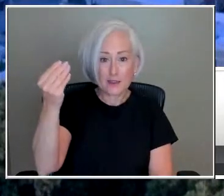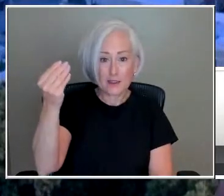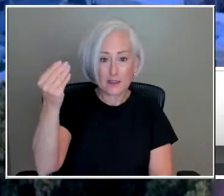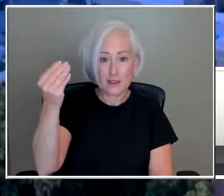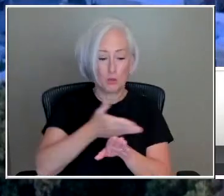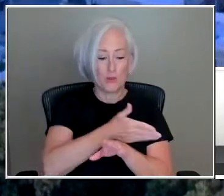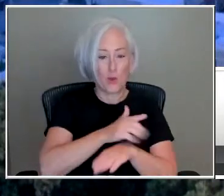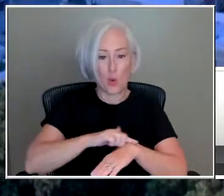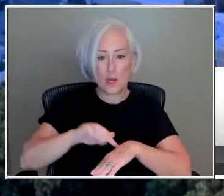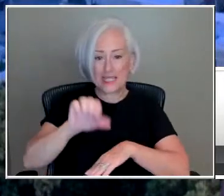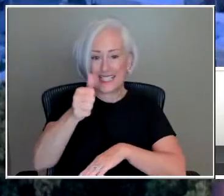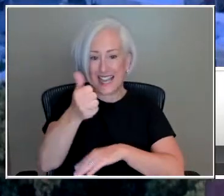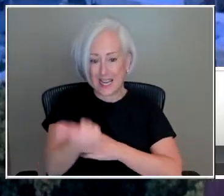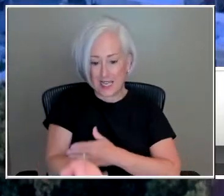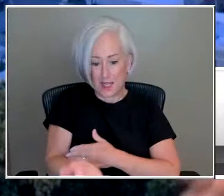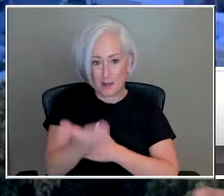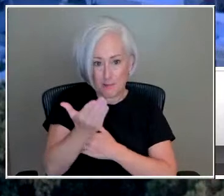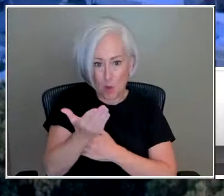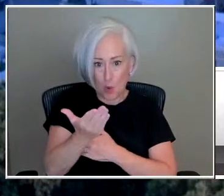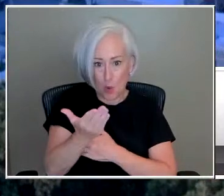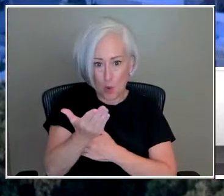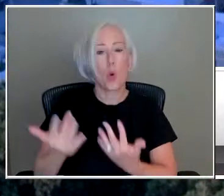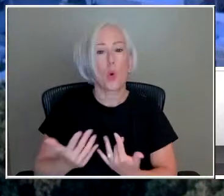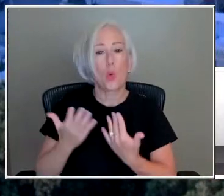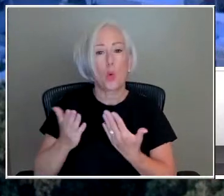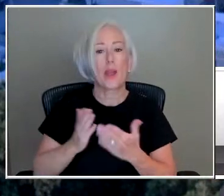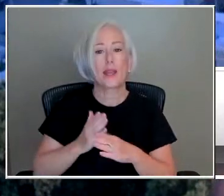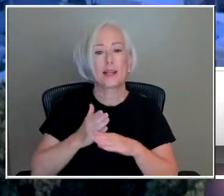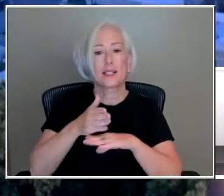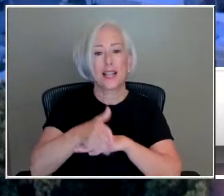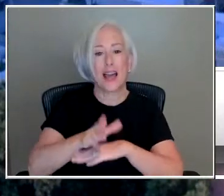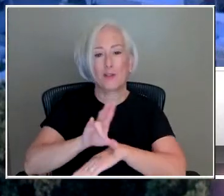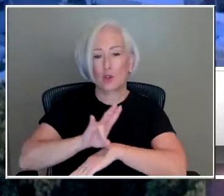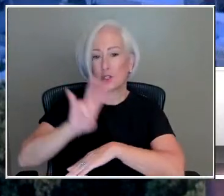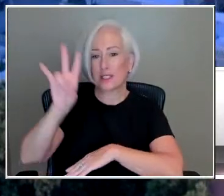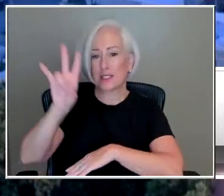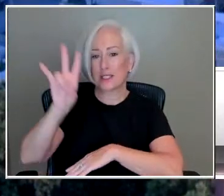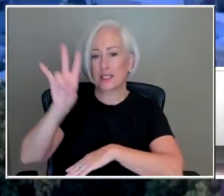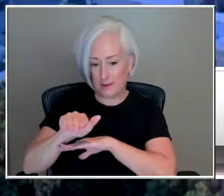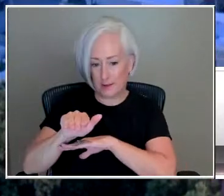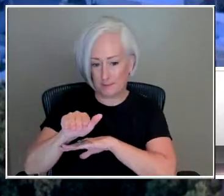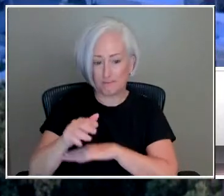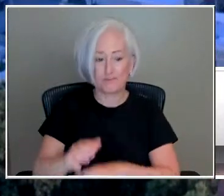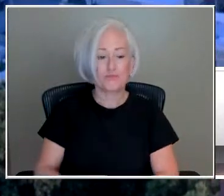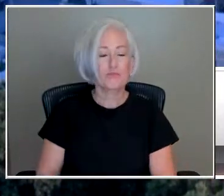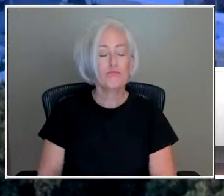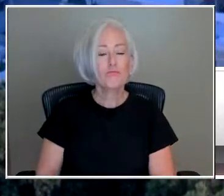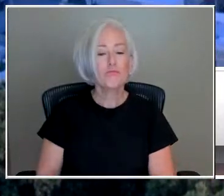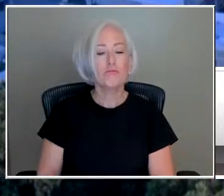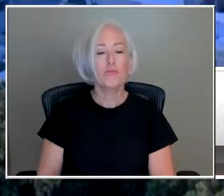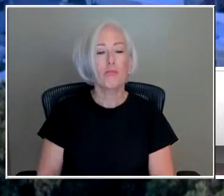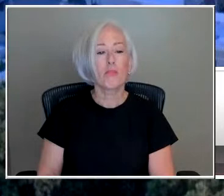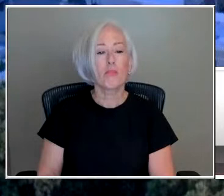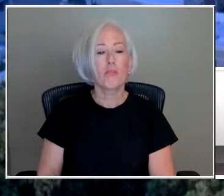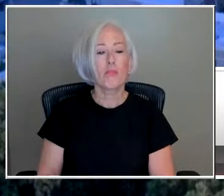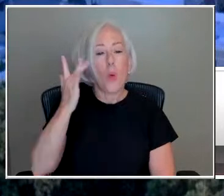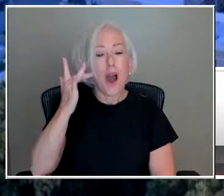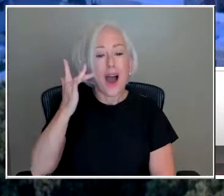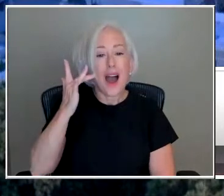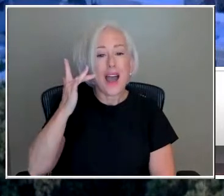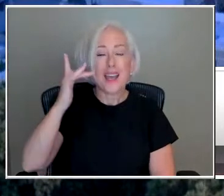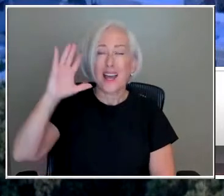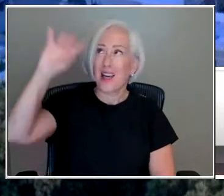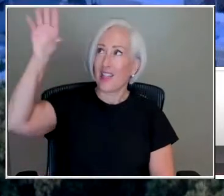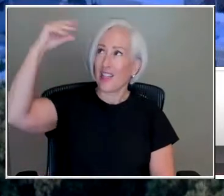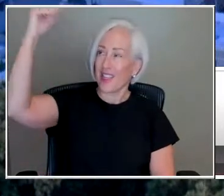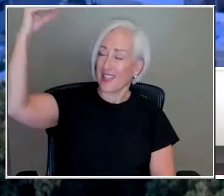morning, or wait until after 7 o'clock in the evening. Again, it takes sunlight to create the ozone. So if you get out early